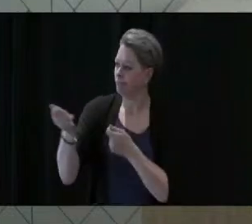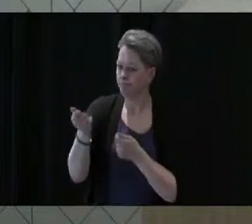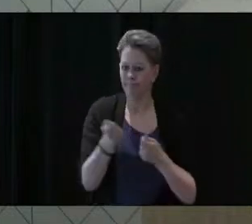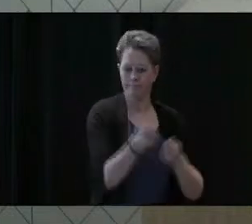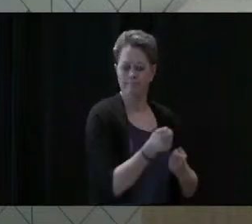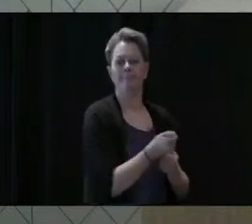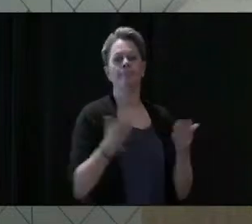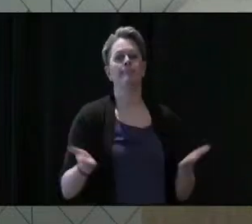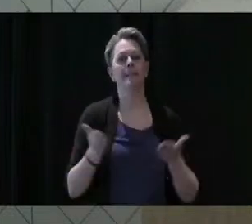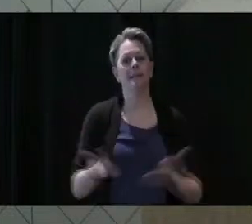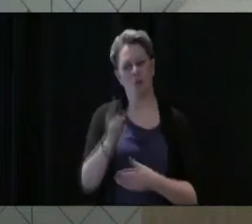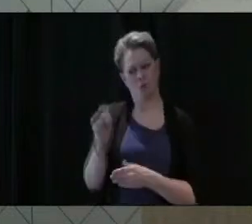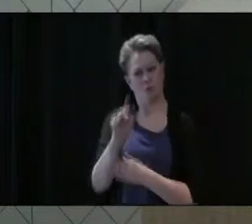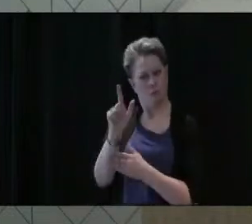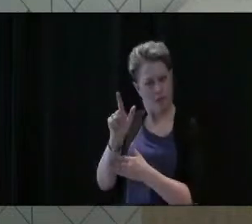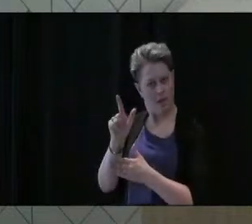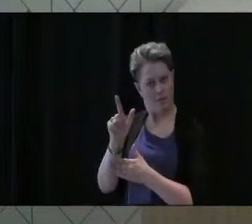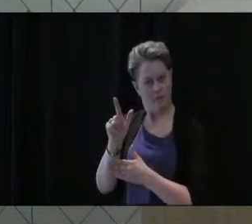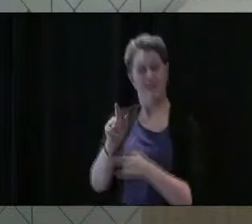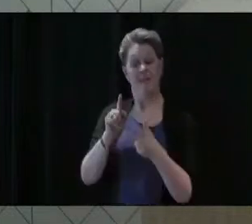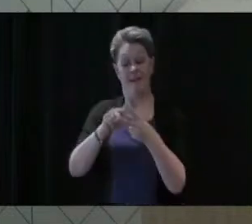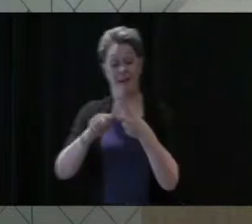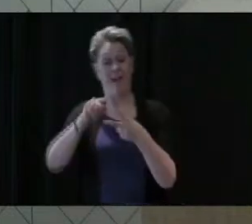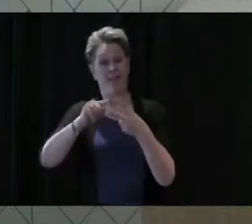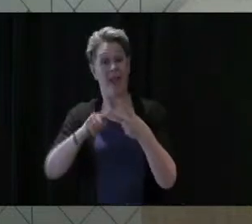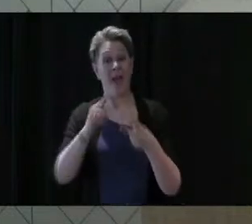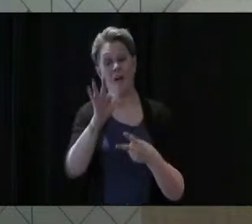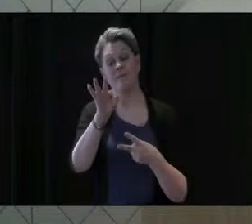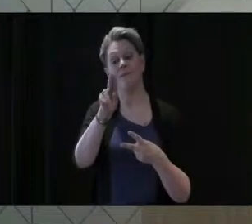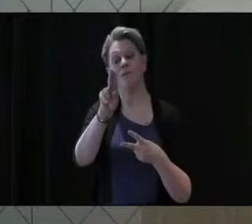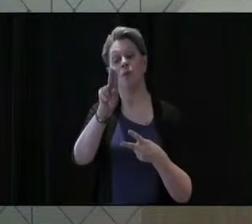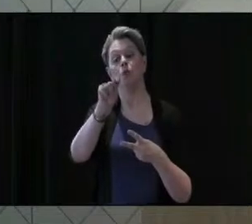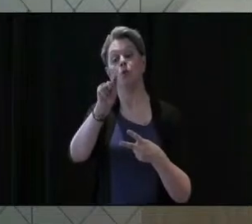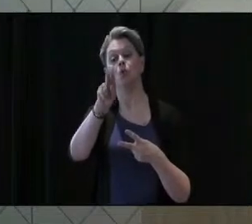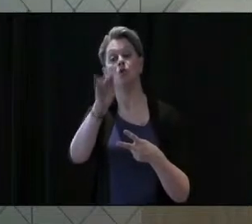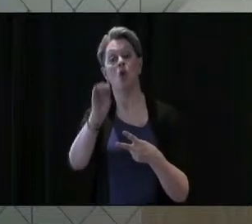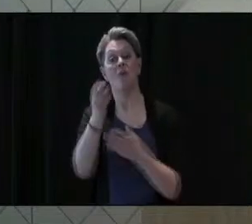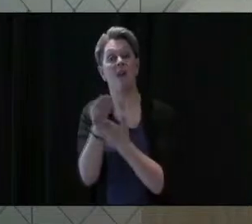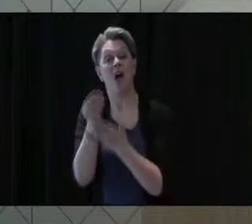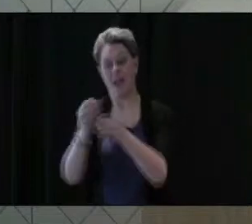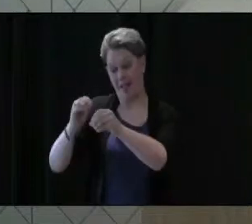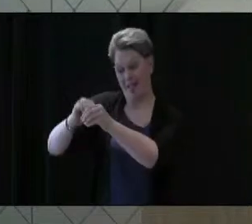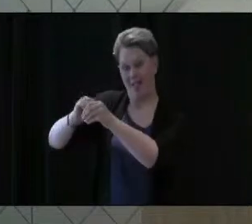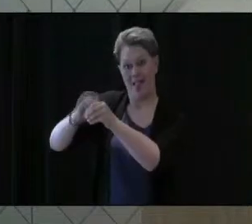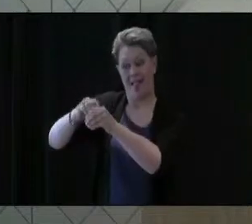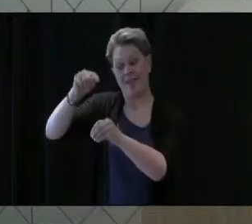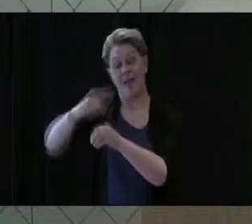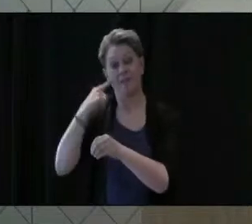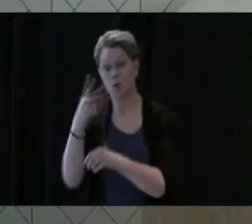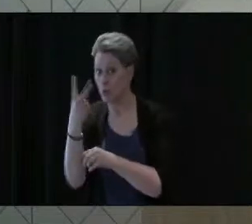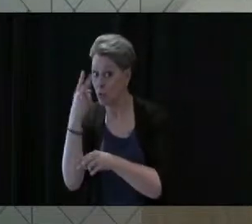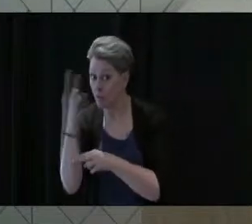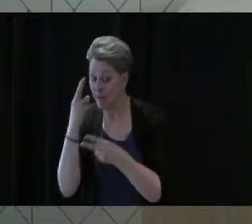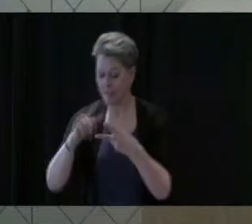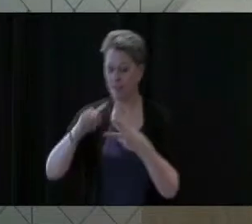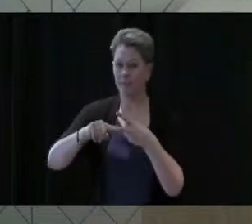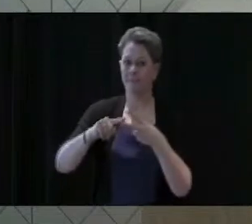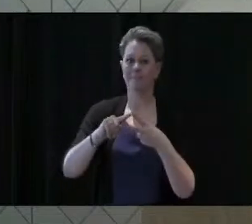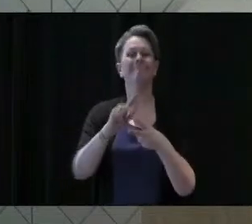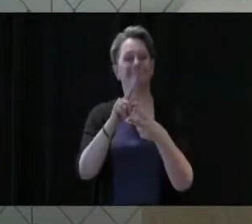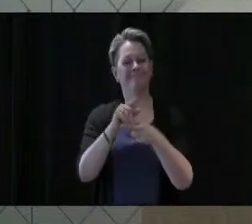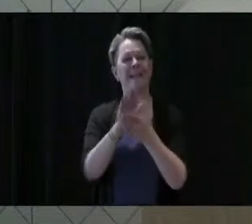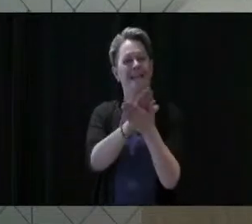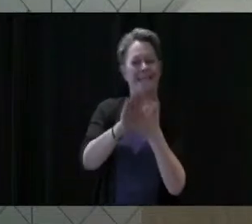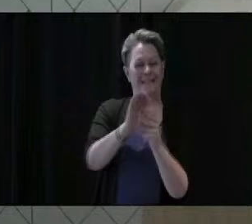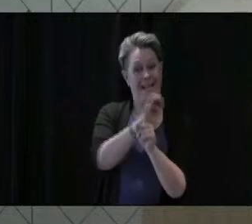the future fund be used for two purposes and two purposes only: to drive the green economy and to pay down debt.